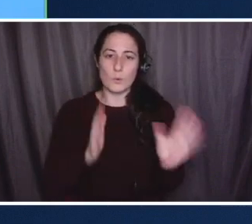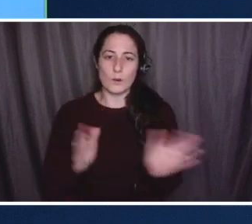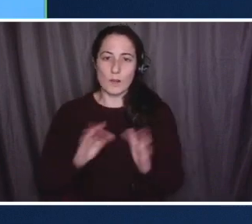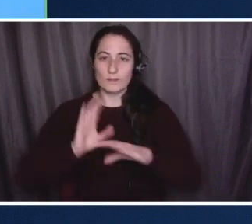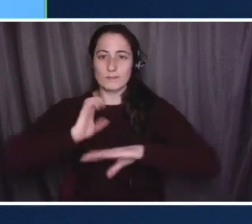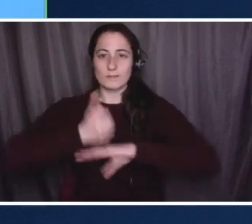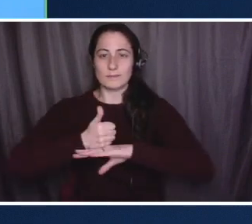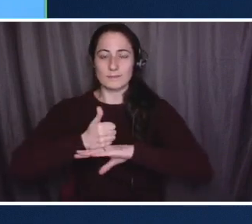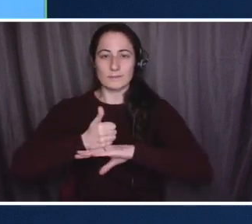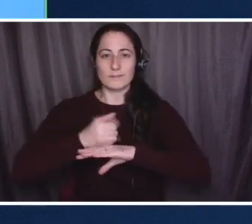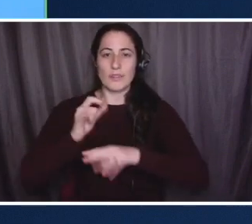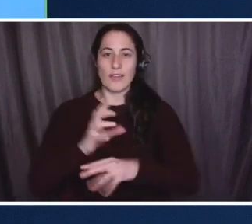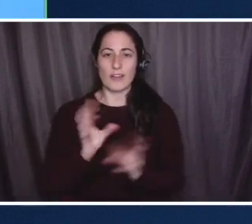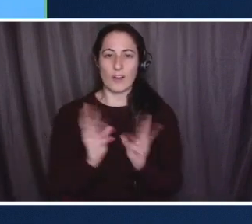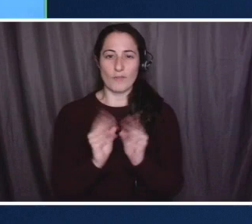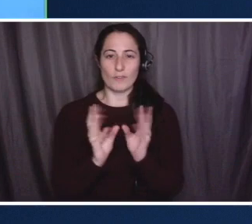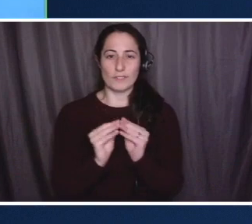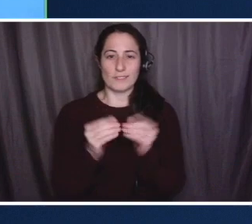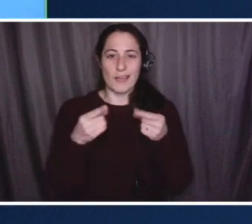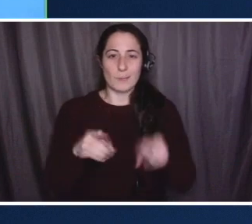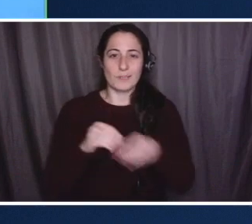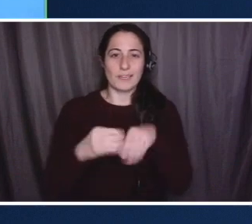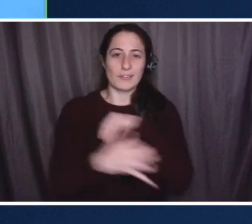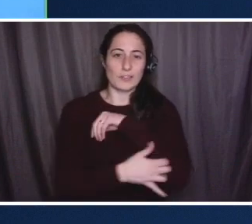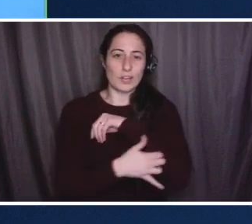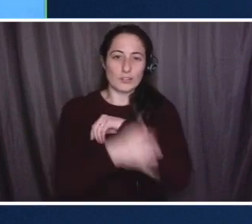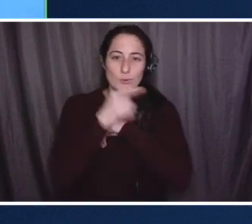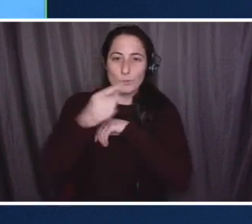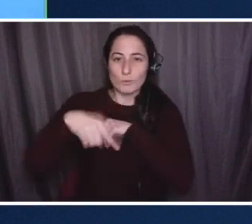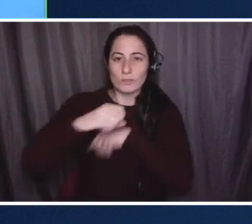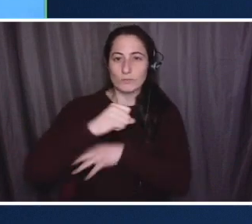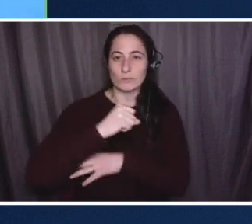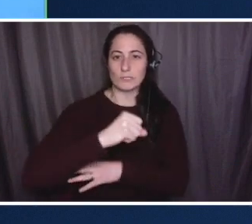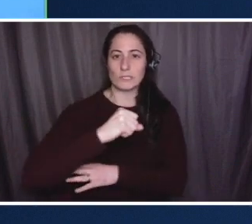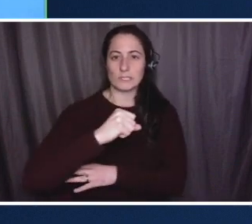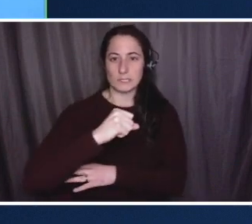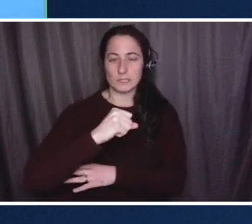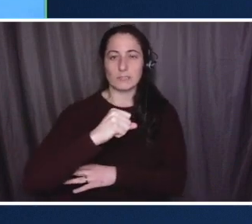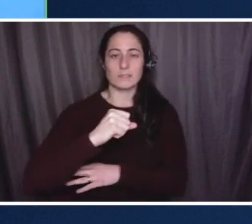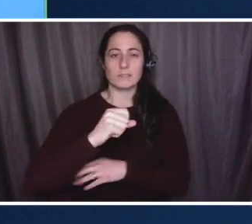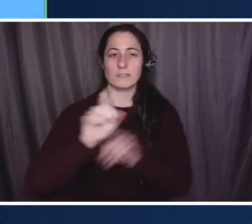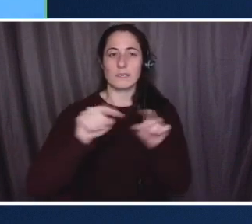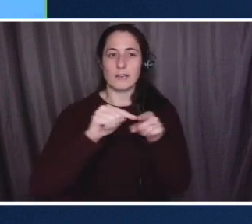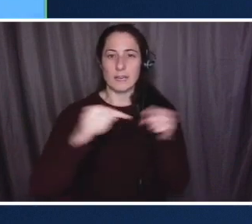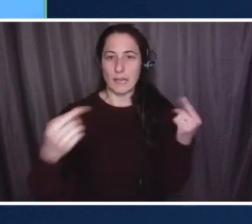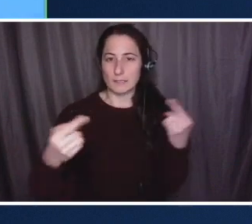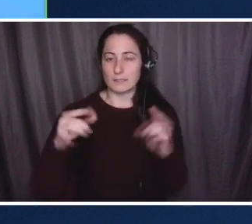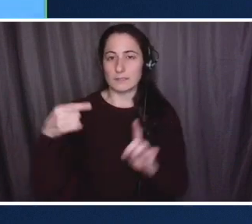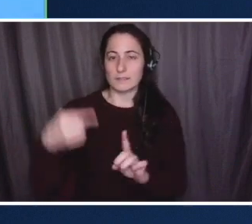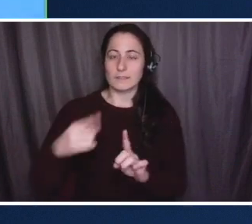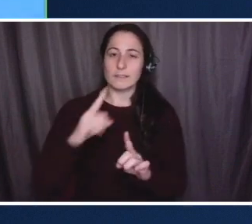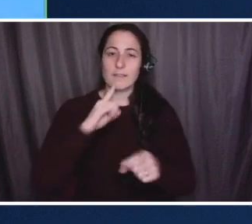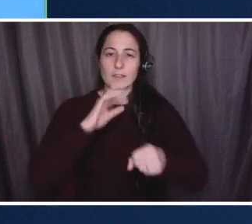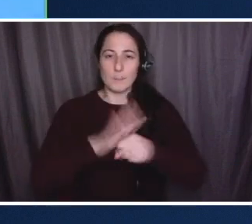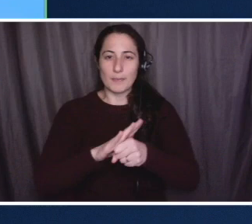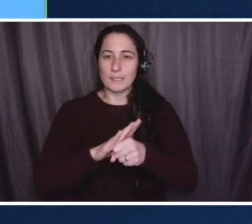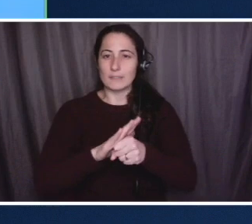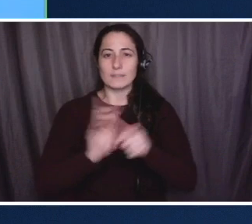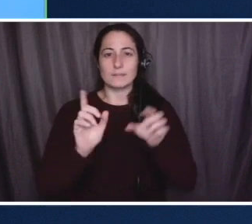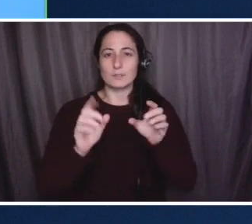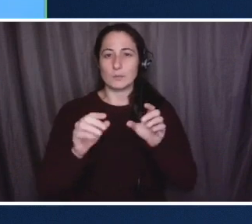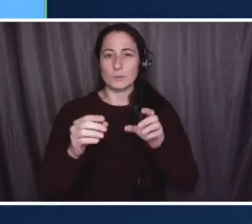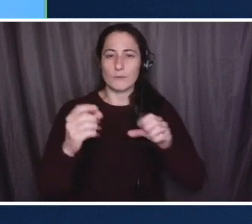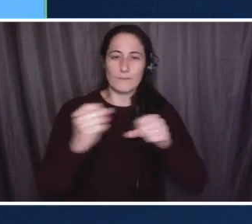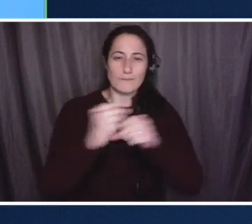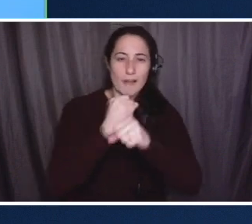country which has resisted against autocracy and has committed to fight against corruption to build a